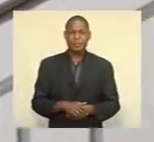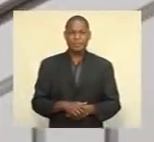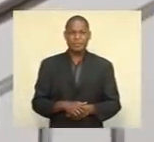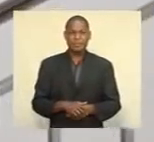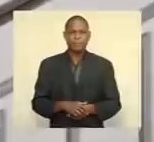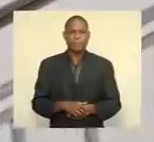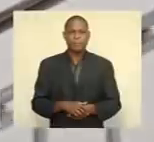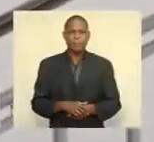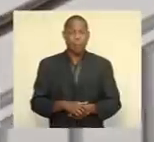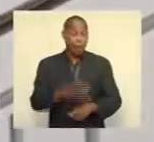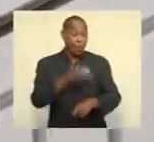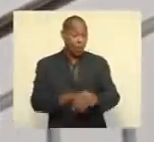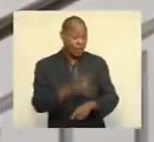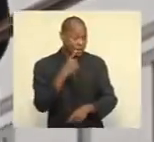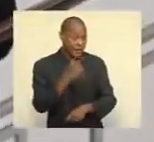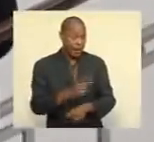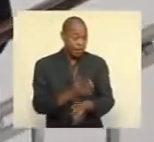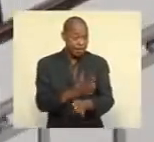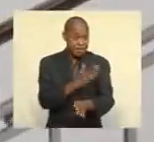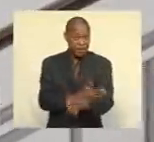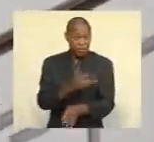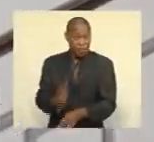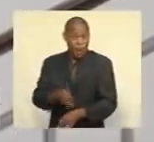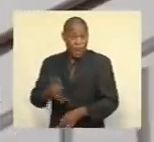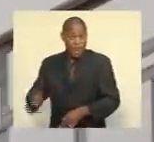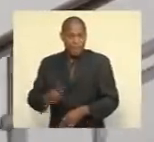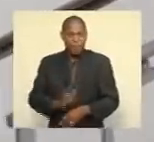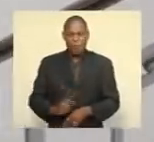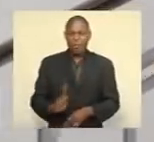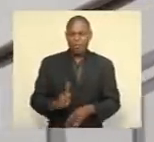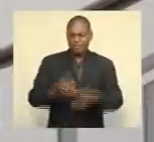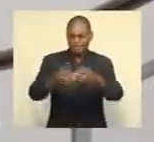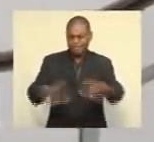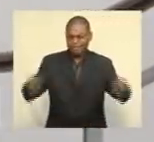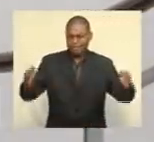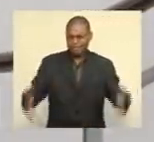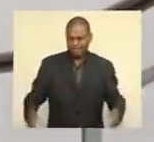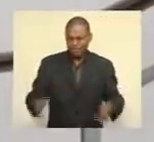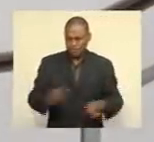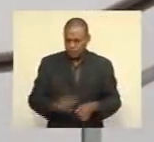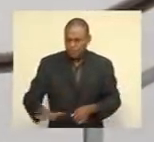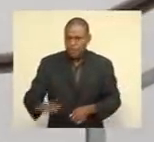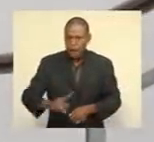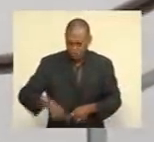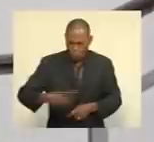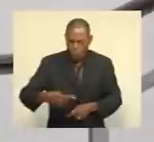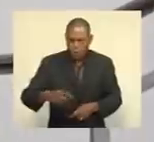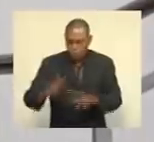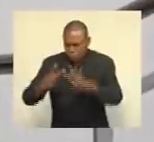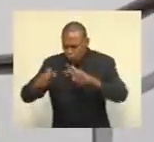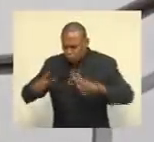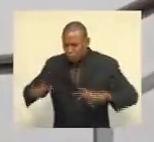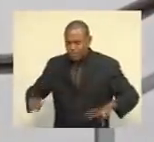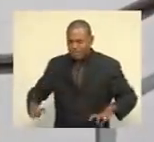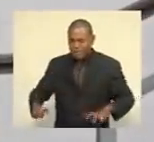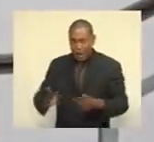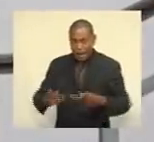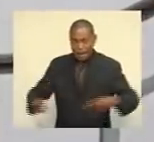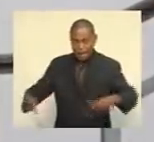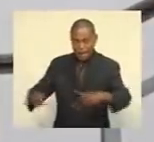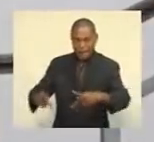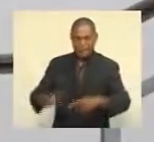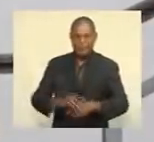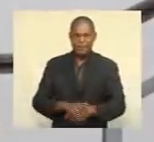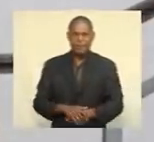before leaving the premises they had cordoned off the area and continued examining the scene the next day. He denied the whole scene